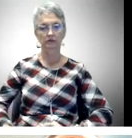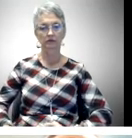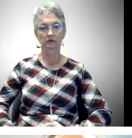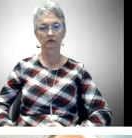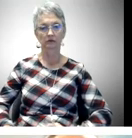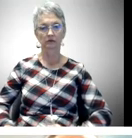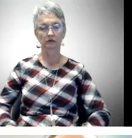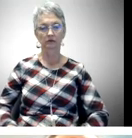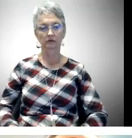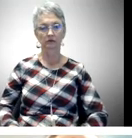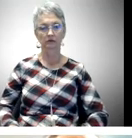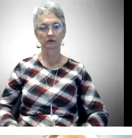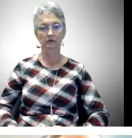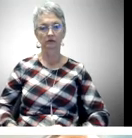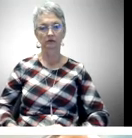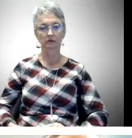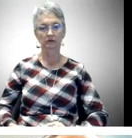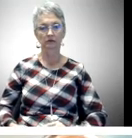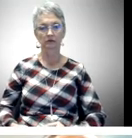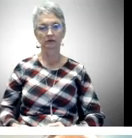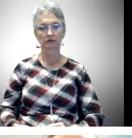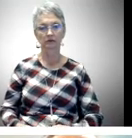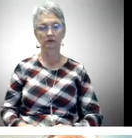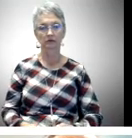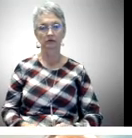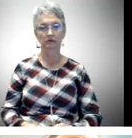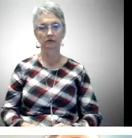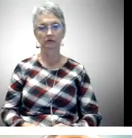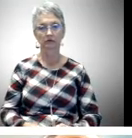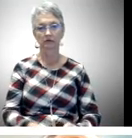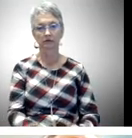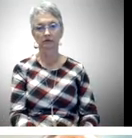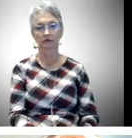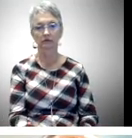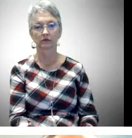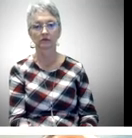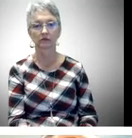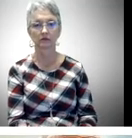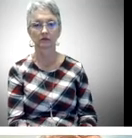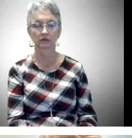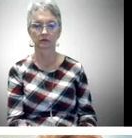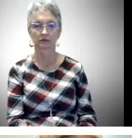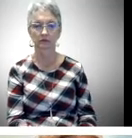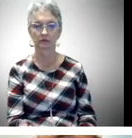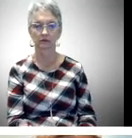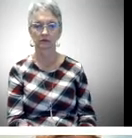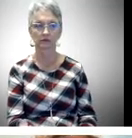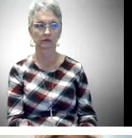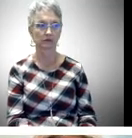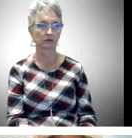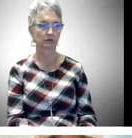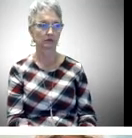a doctor, then it would never get out of committee. And so I just basically said, even though we have the supported decision-making